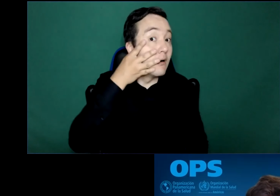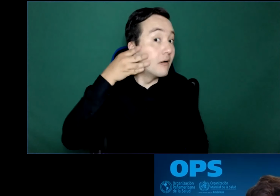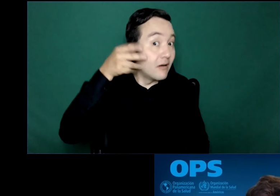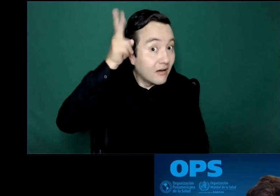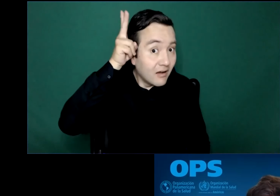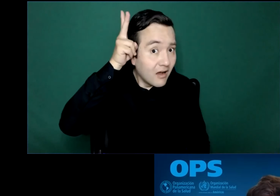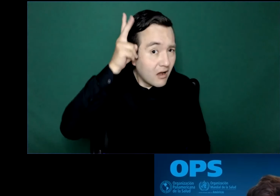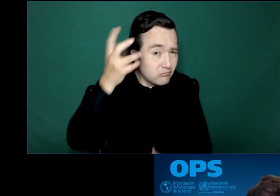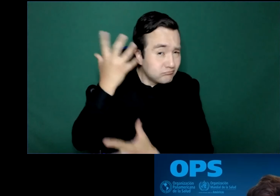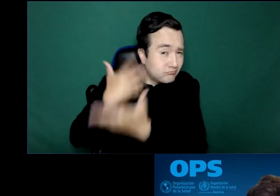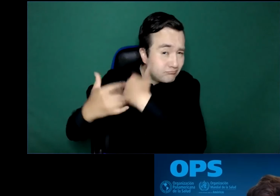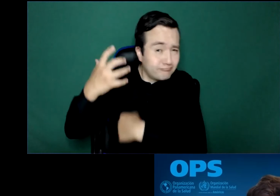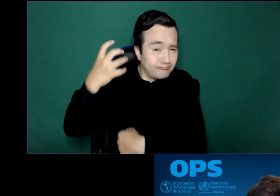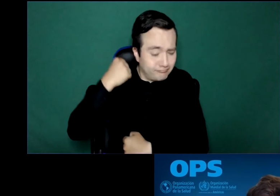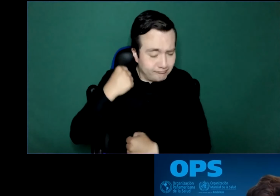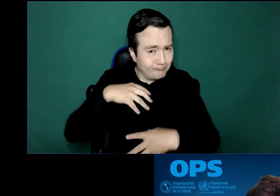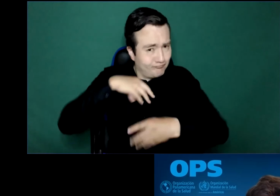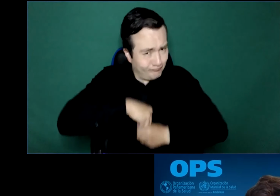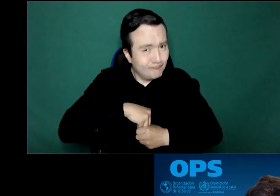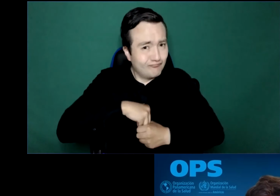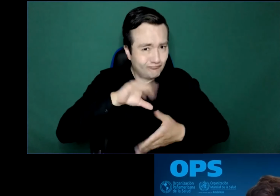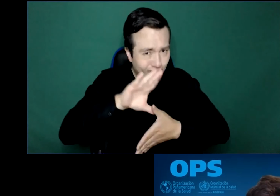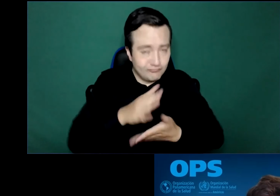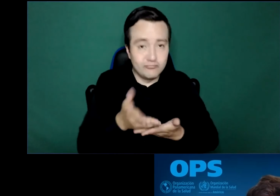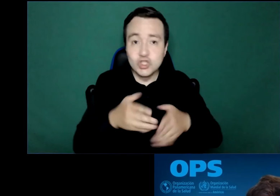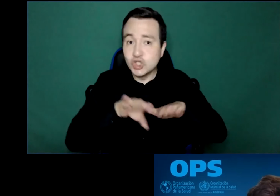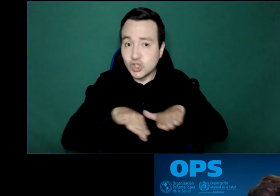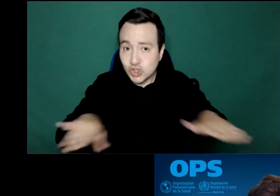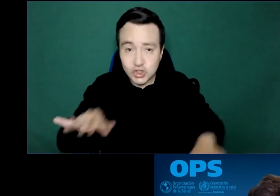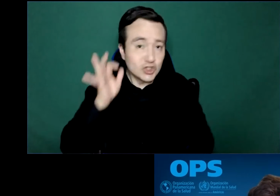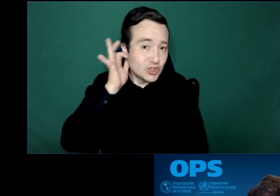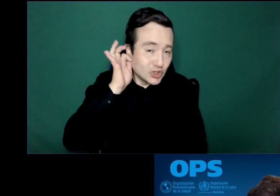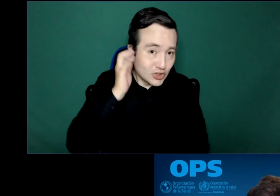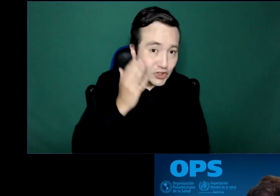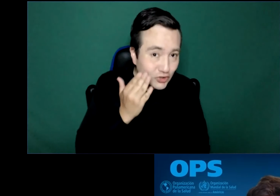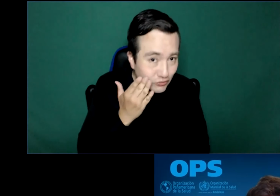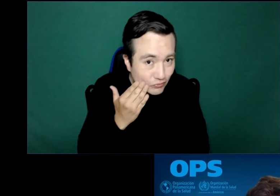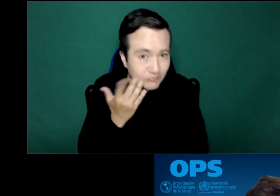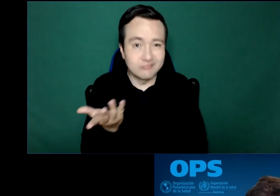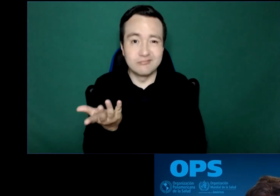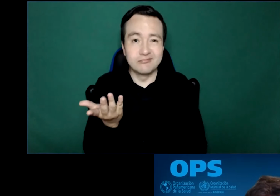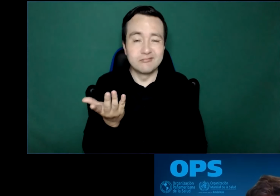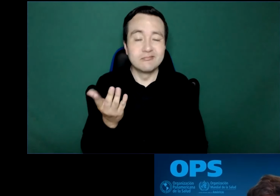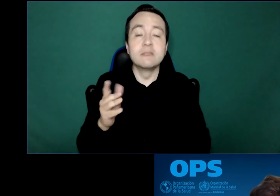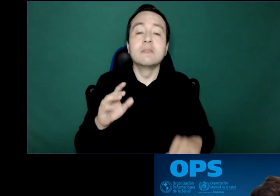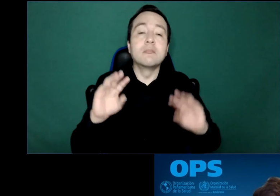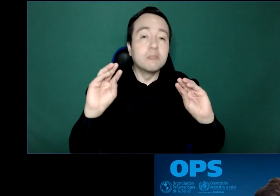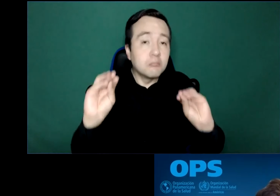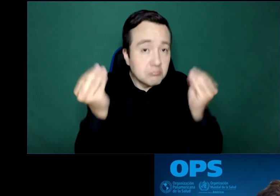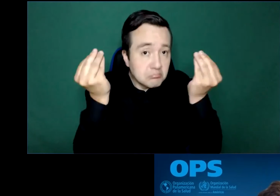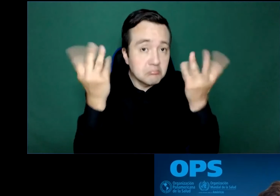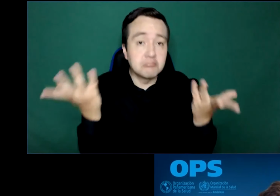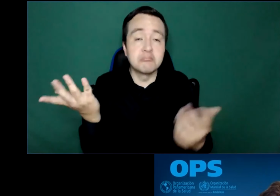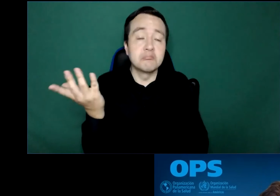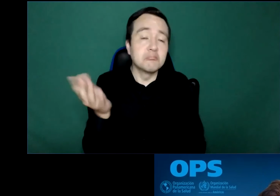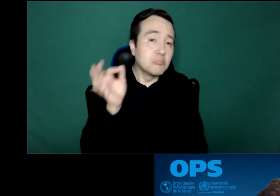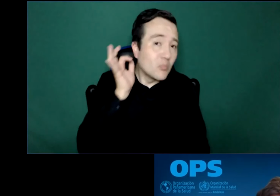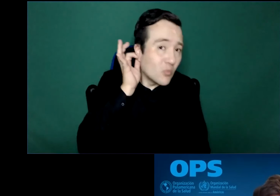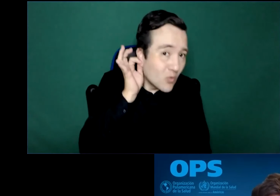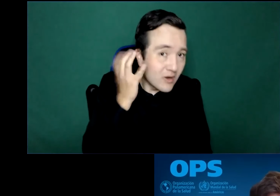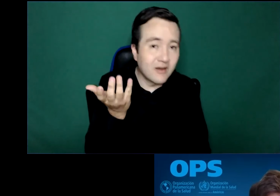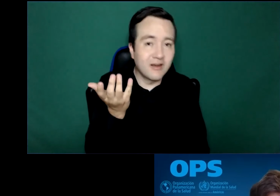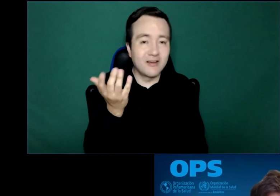the originary groups, the Afro-descendants, girls, boys, adolescents, women, LGBT persons,